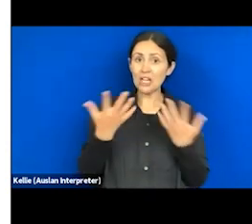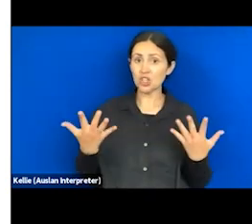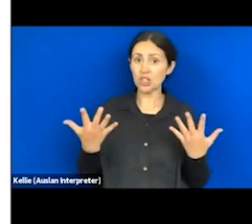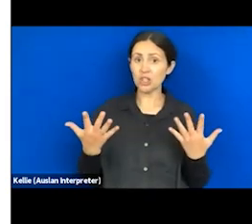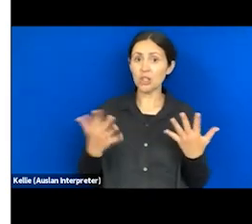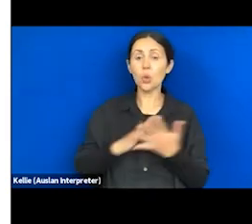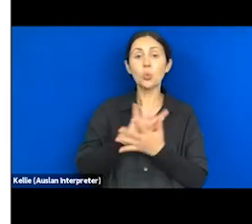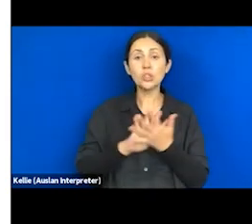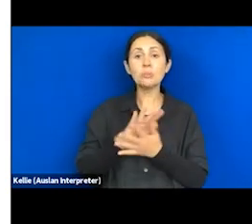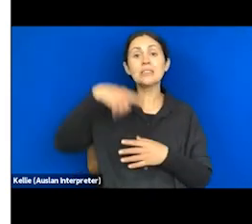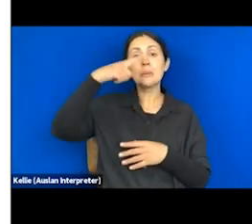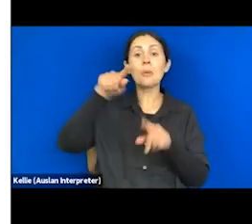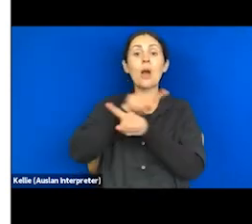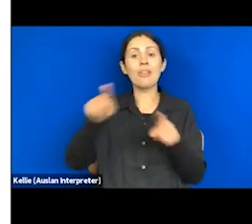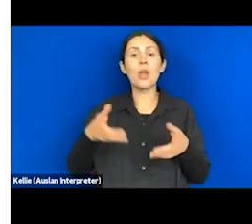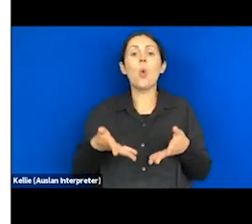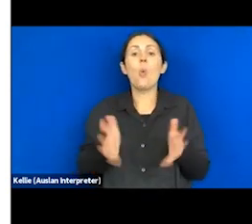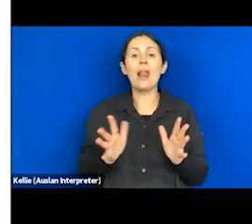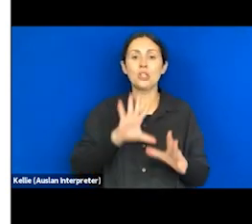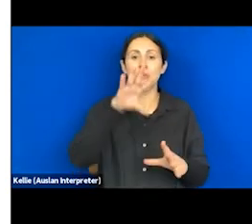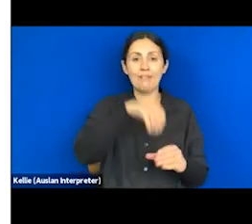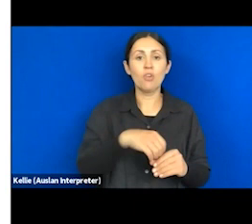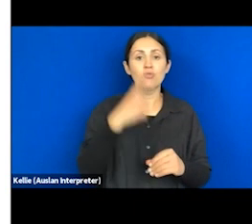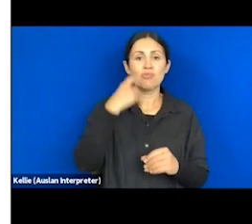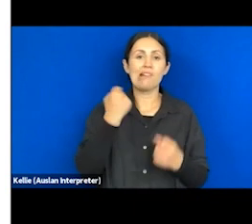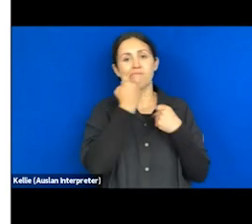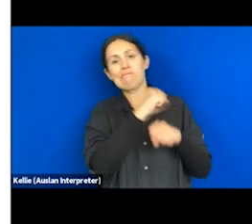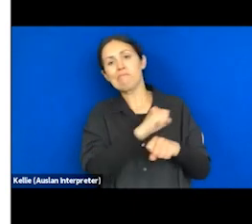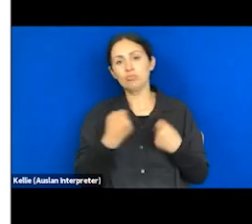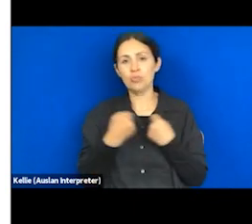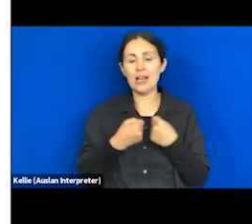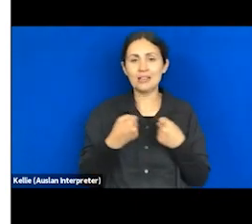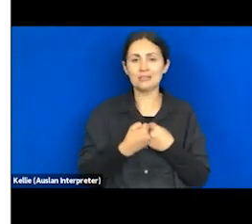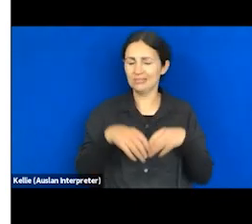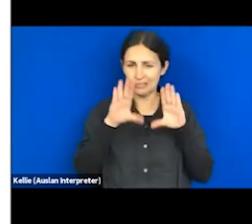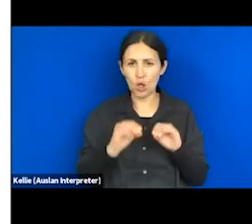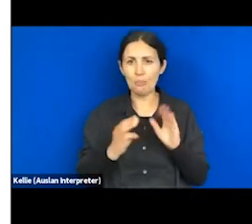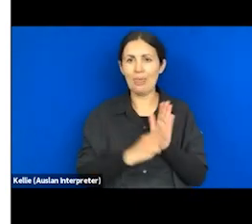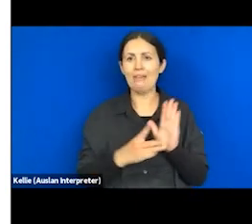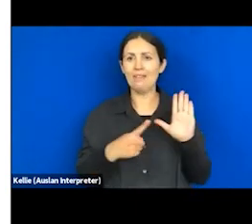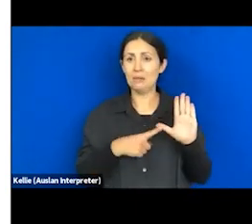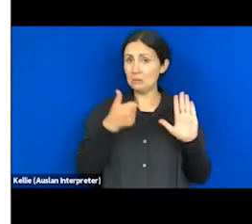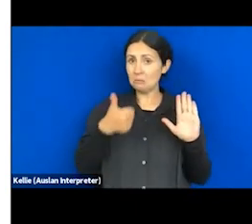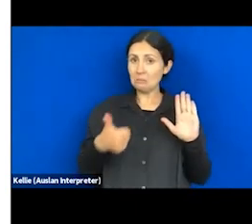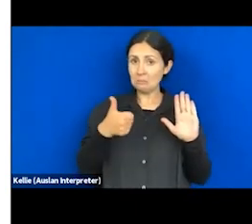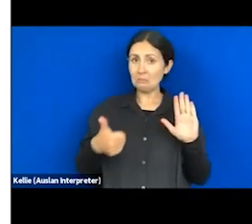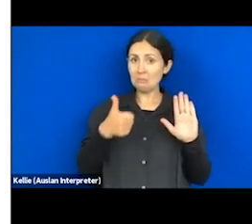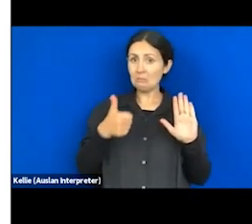a willingness in the community to participate in trials and find new treatments. And it also does display